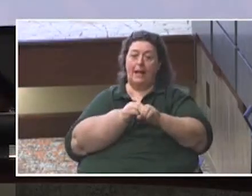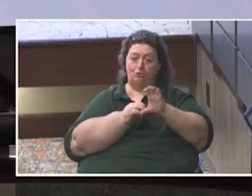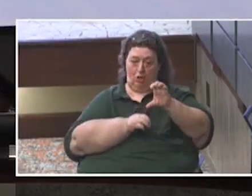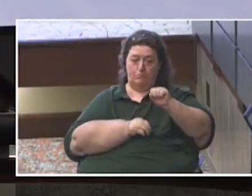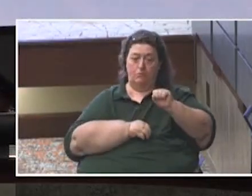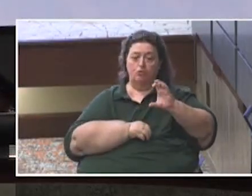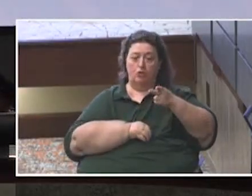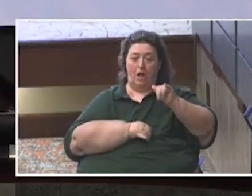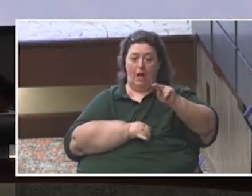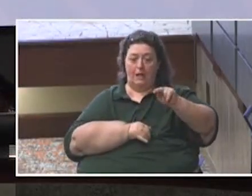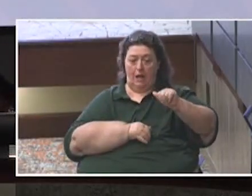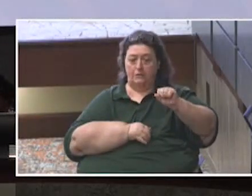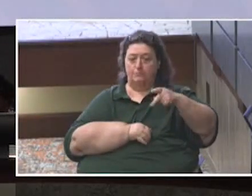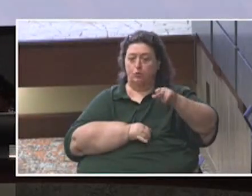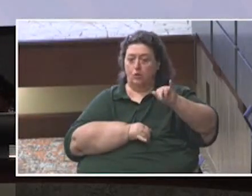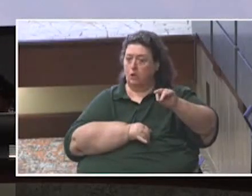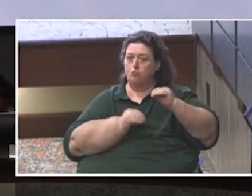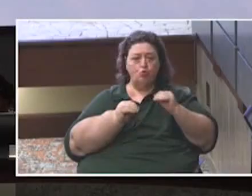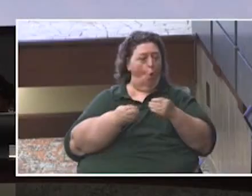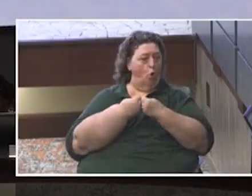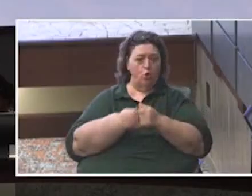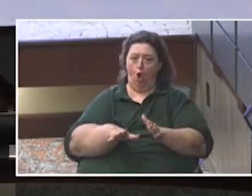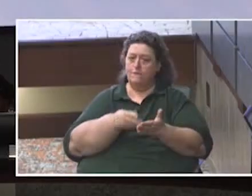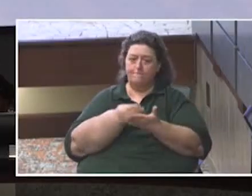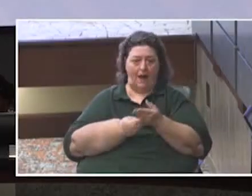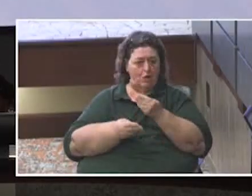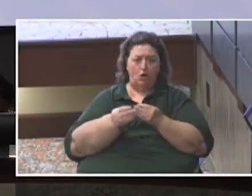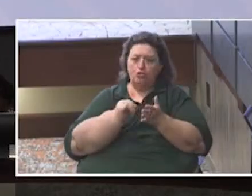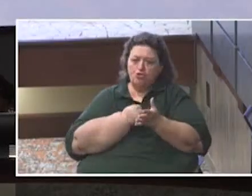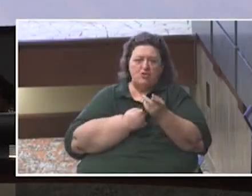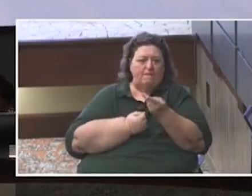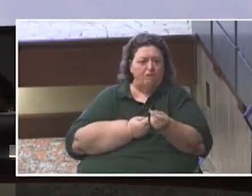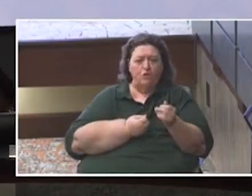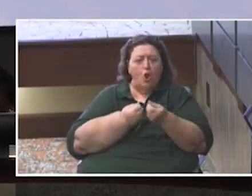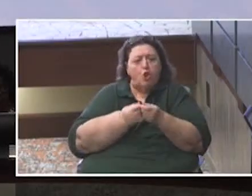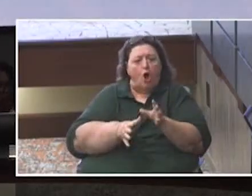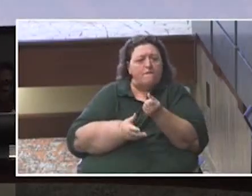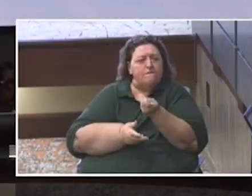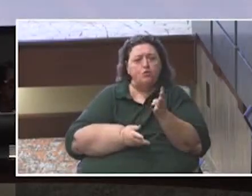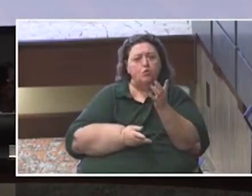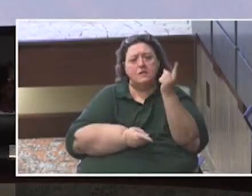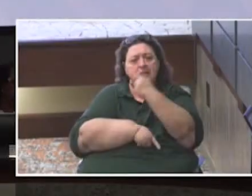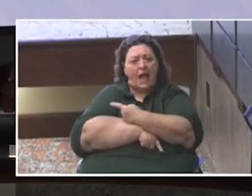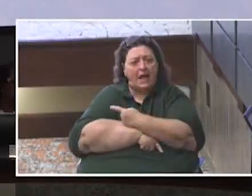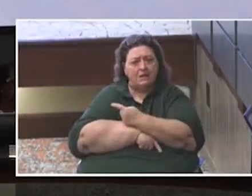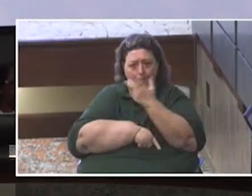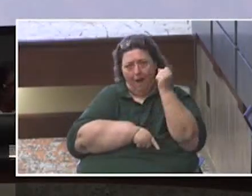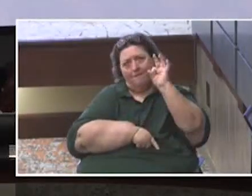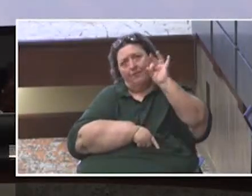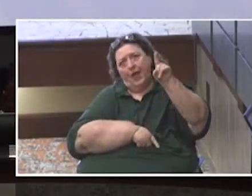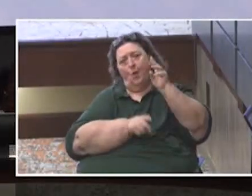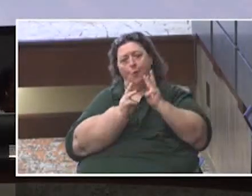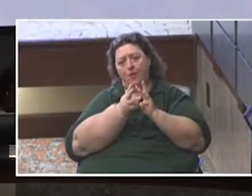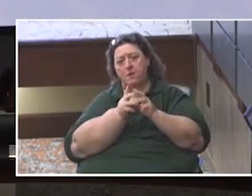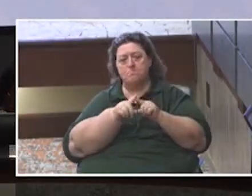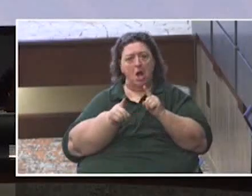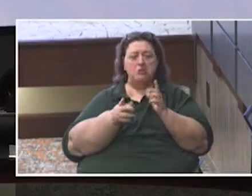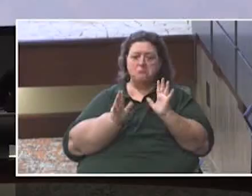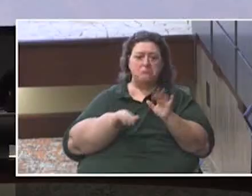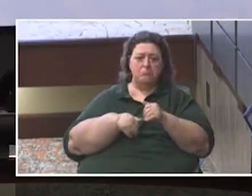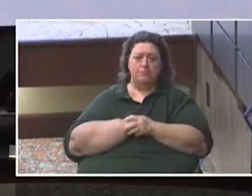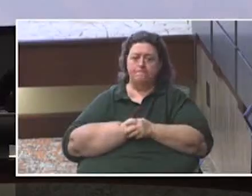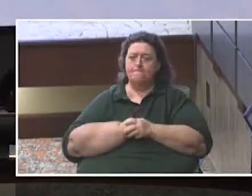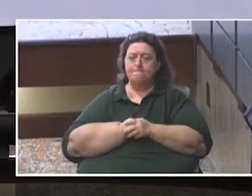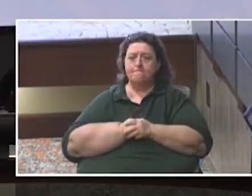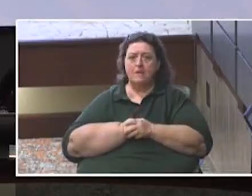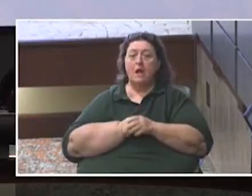was no losses financially. We did lose a few days weather-wise, but that we can make up. Permitting inspection, here